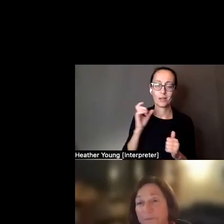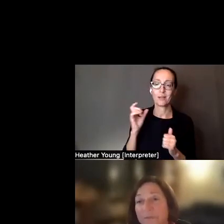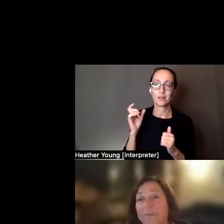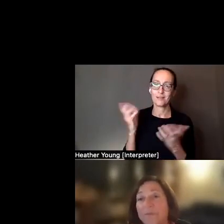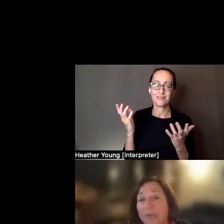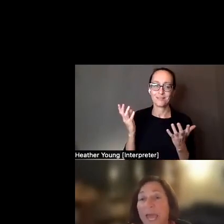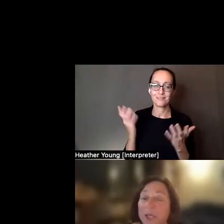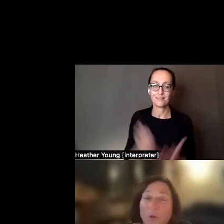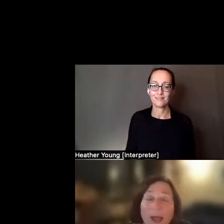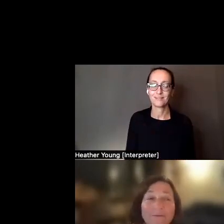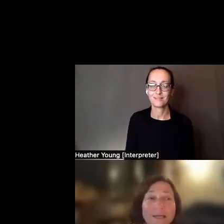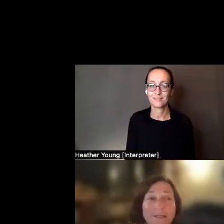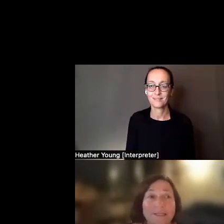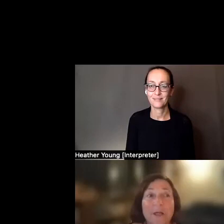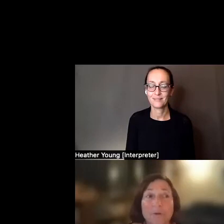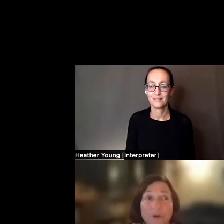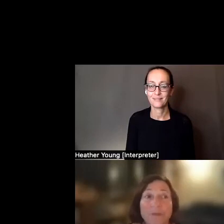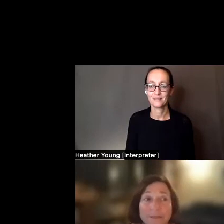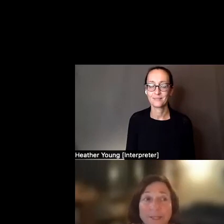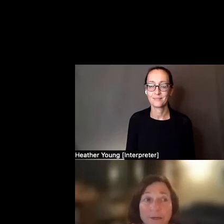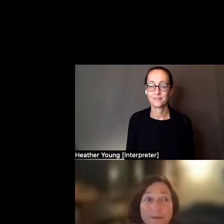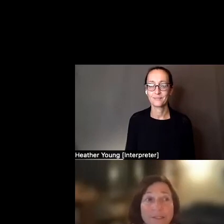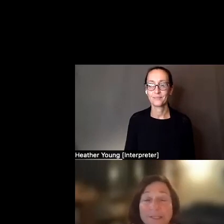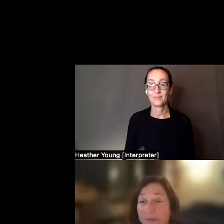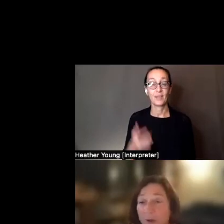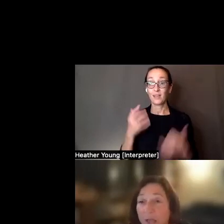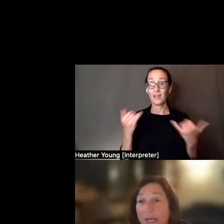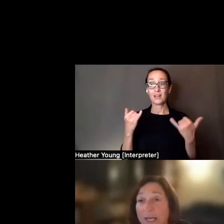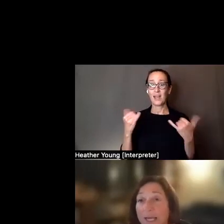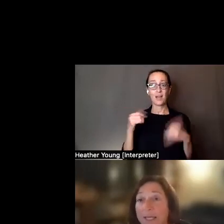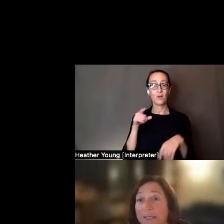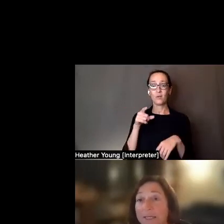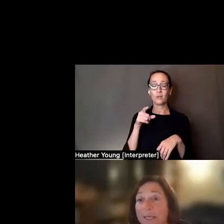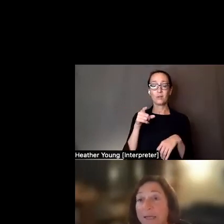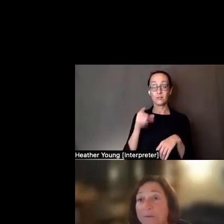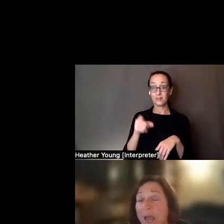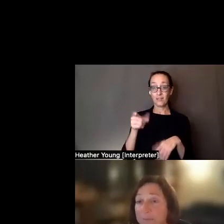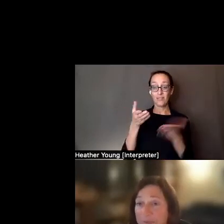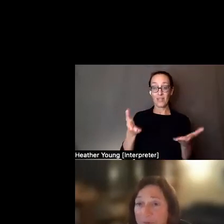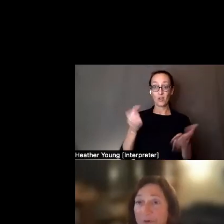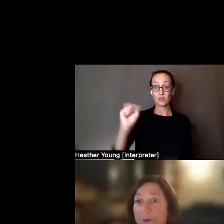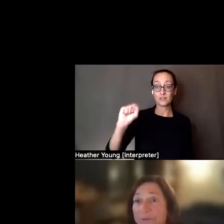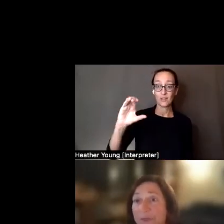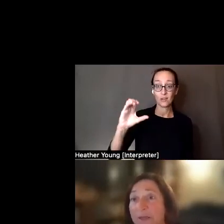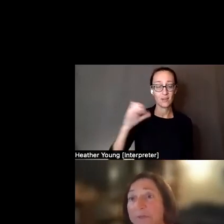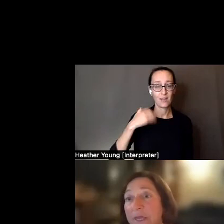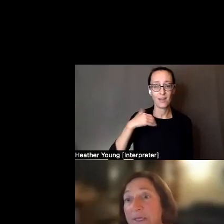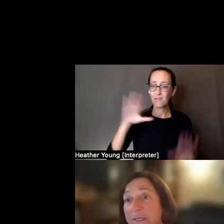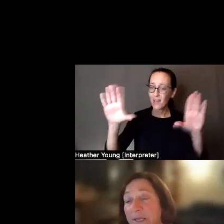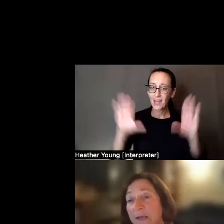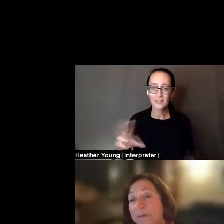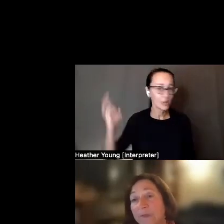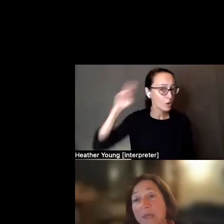Right. And you have excellent cochlear implant centers in South Carolina, and I'm certain that